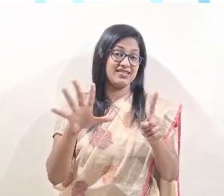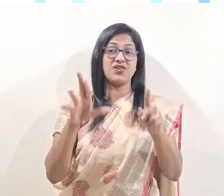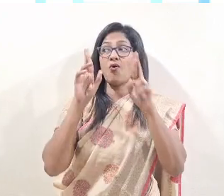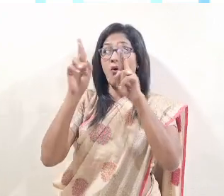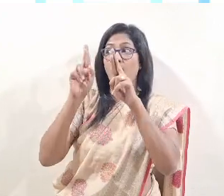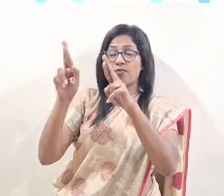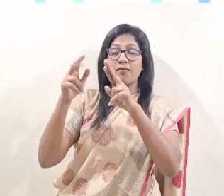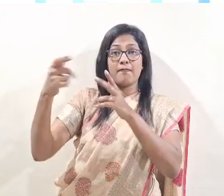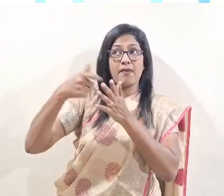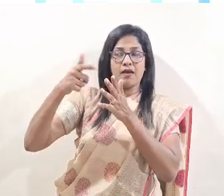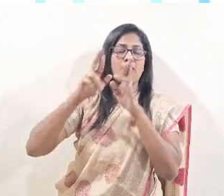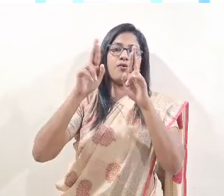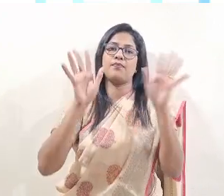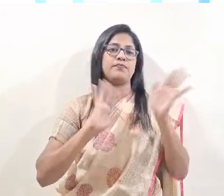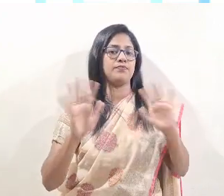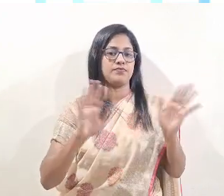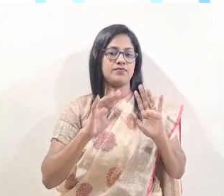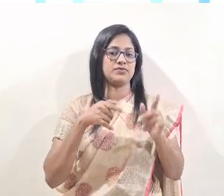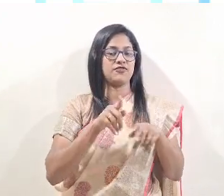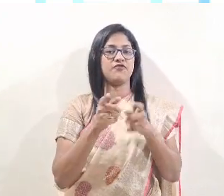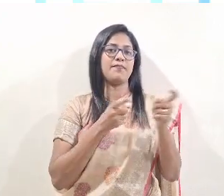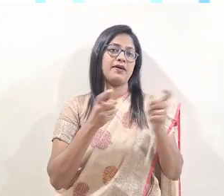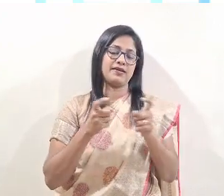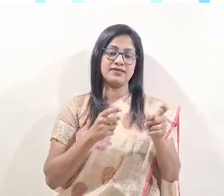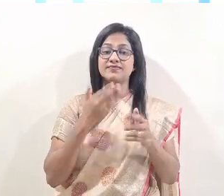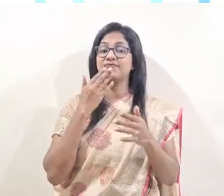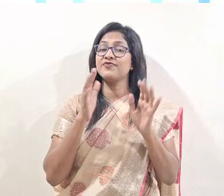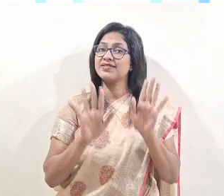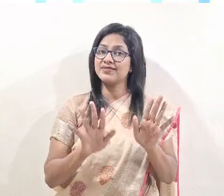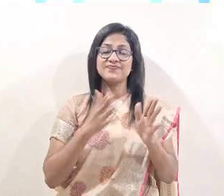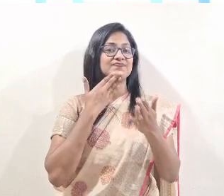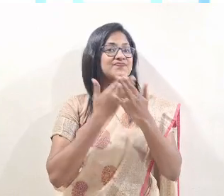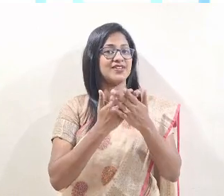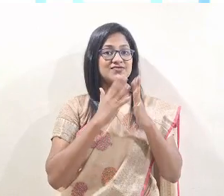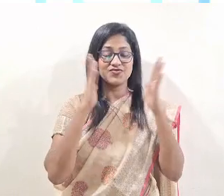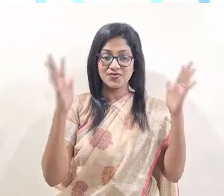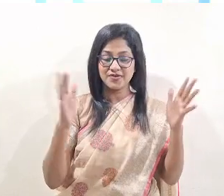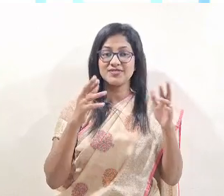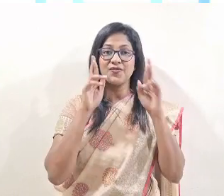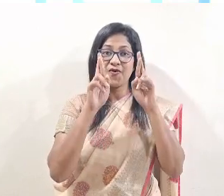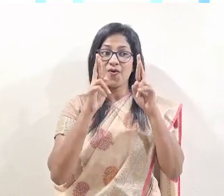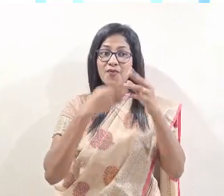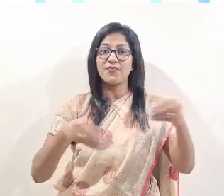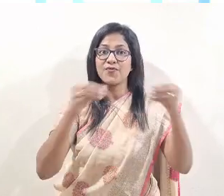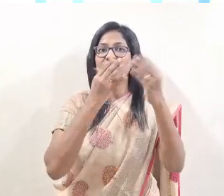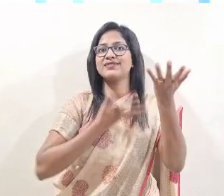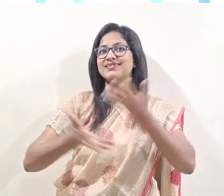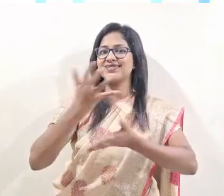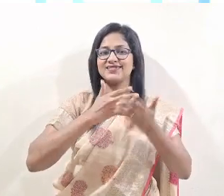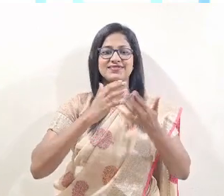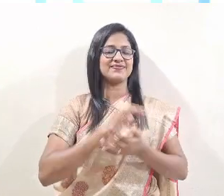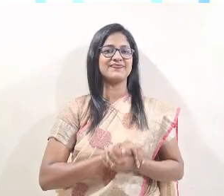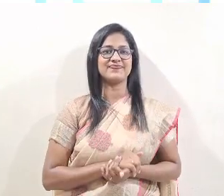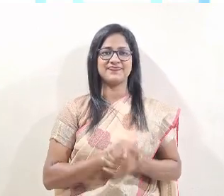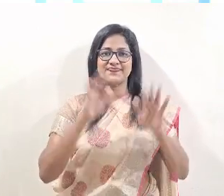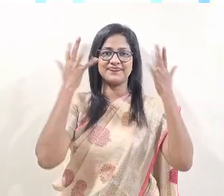for compensation. So with this, thanks a lot, and I'm looking forward to the discussion.